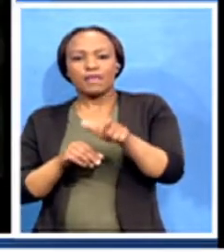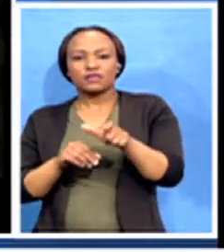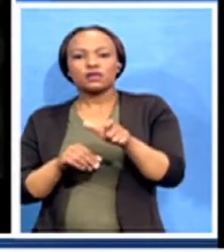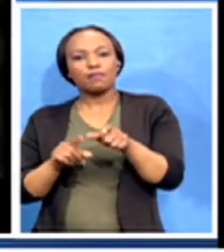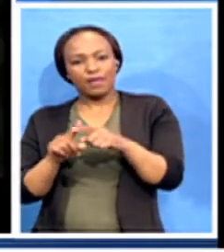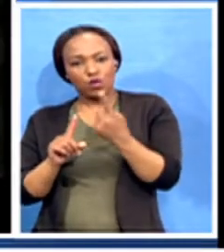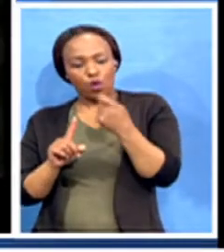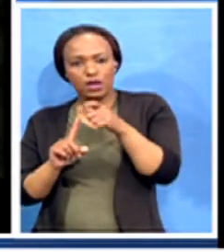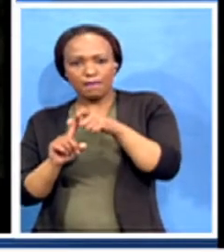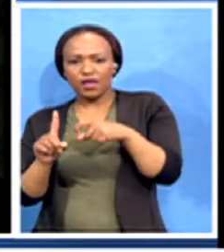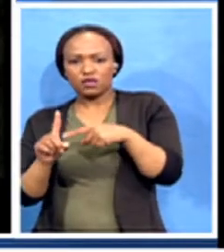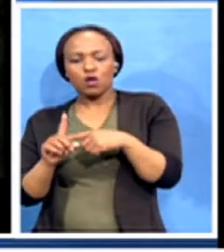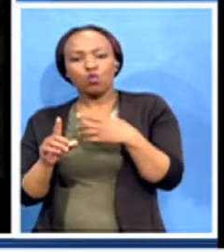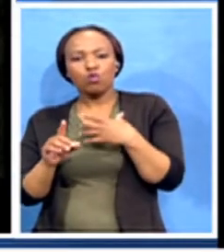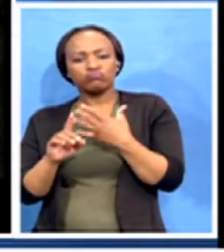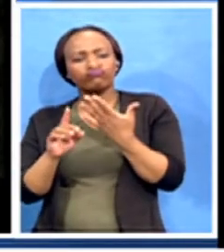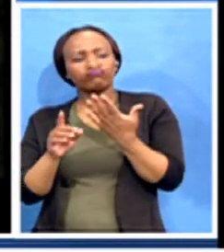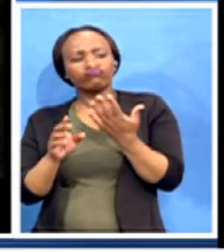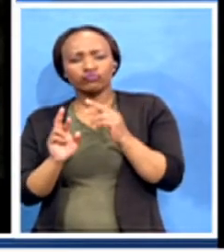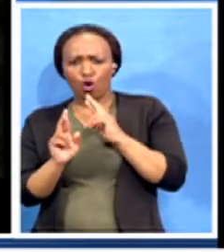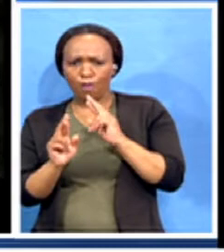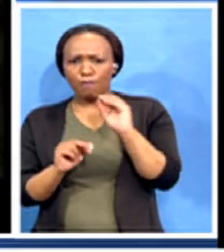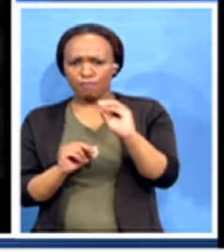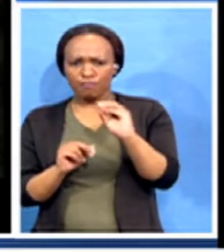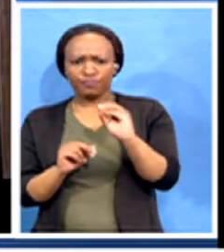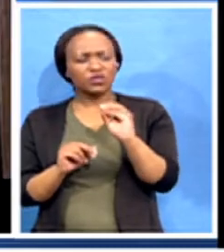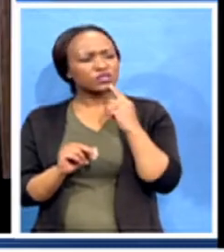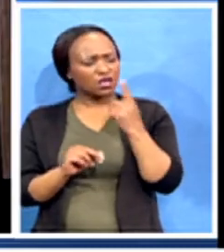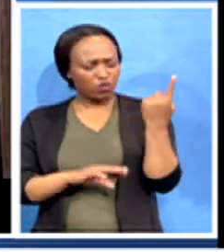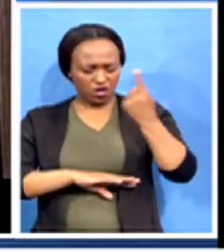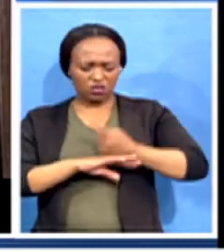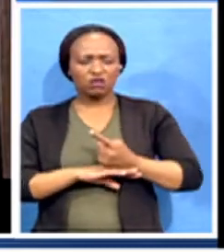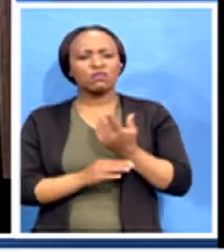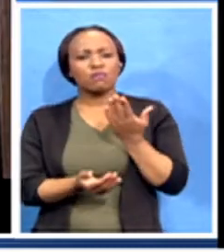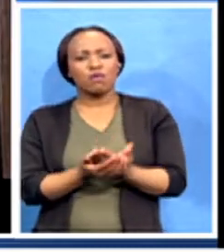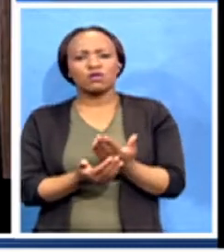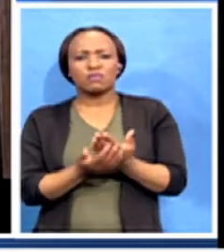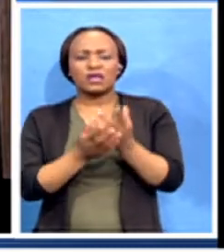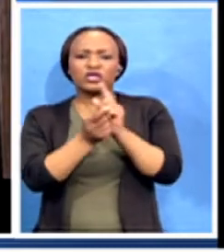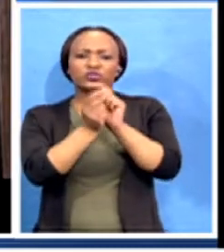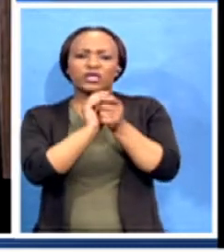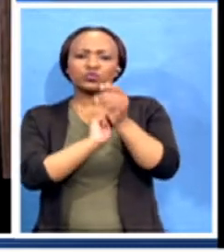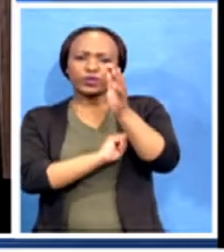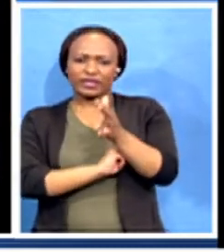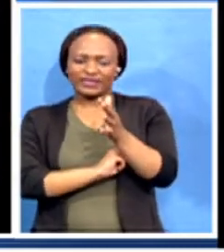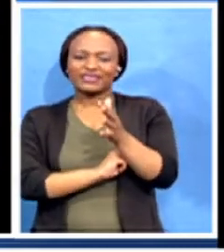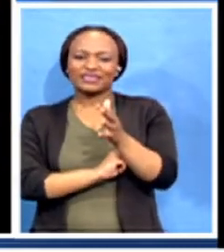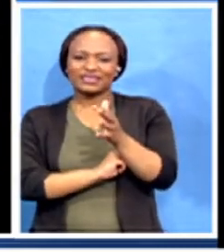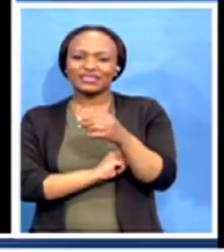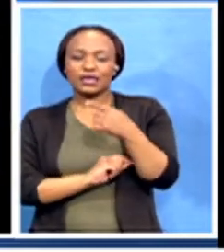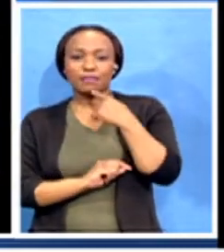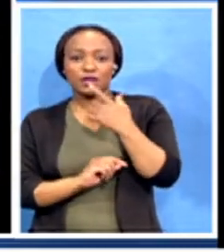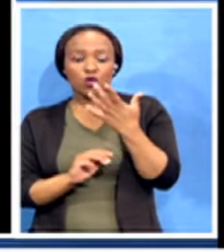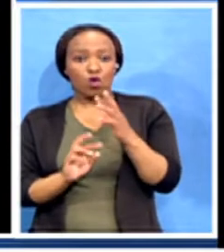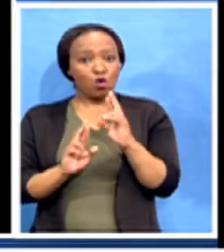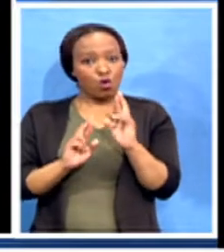people who kept our hope that one day things will change in our nation. And not only